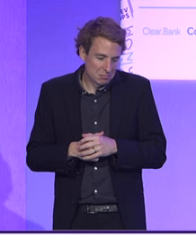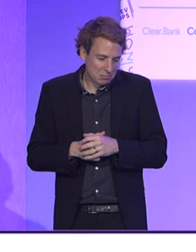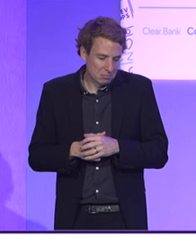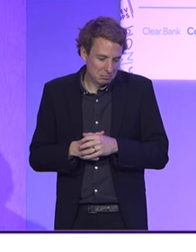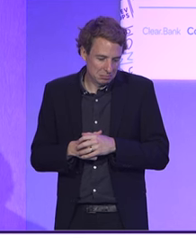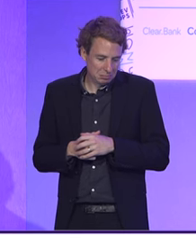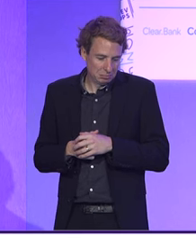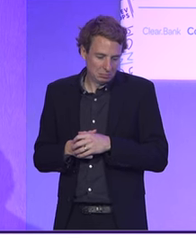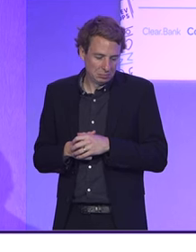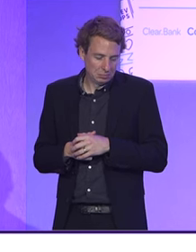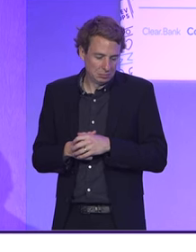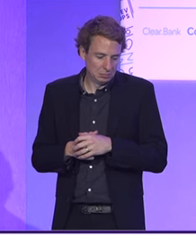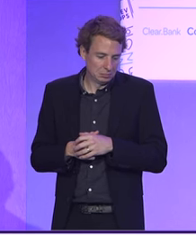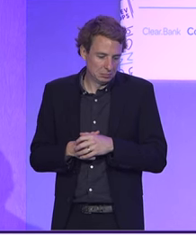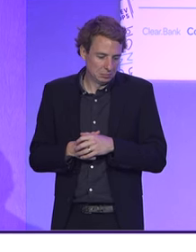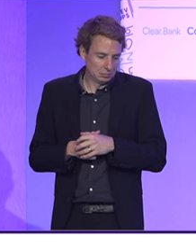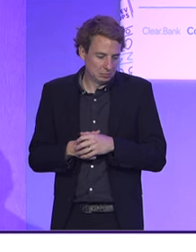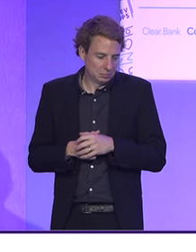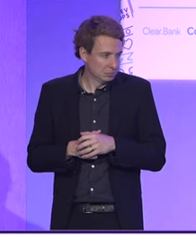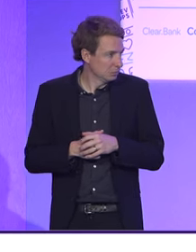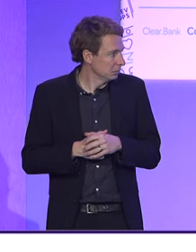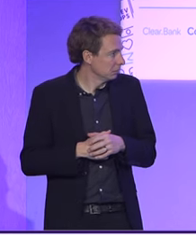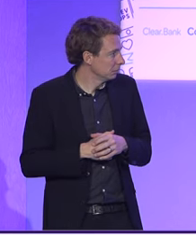name. Holy shit.